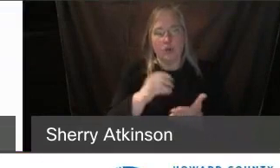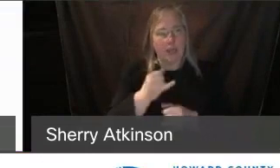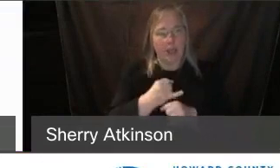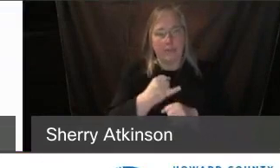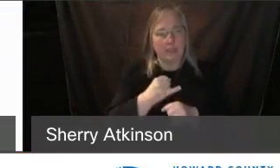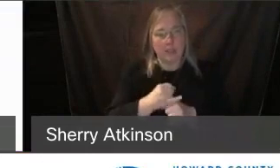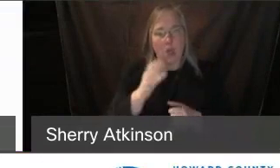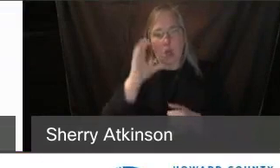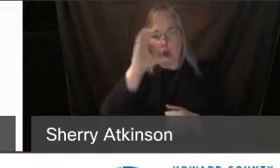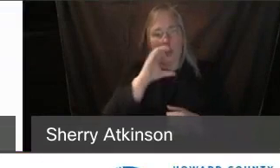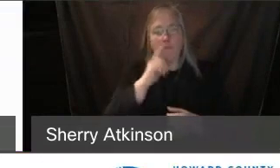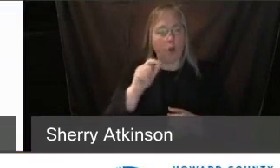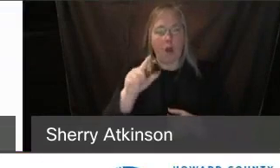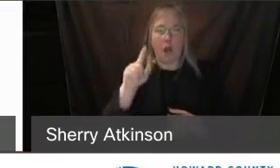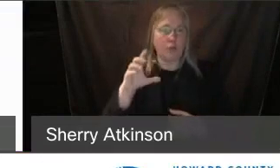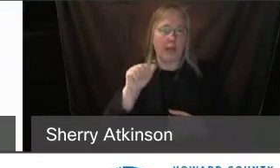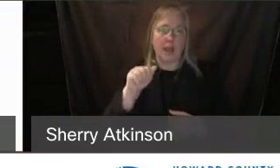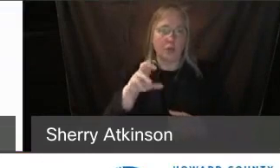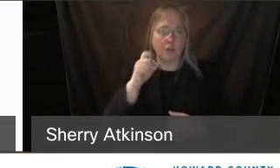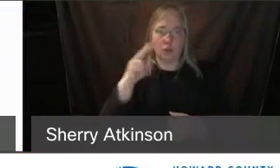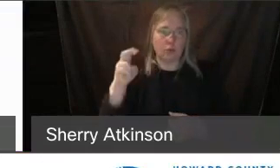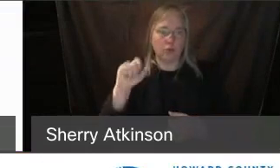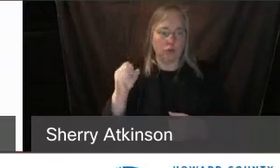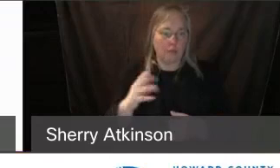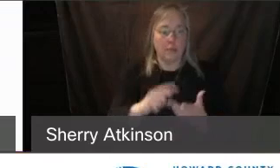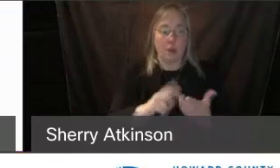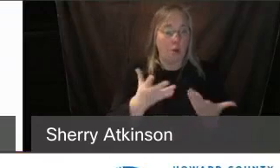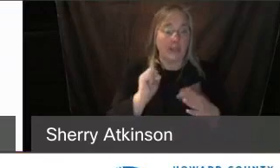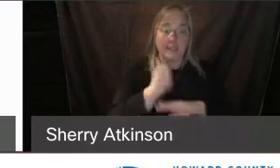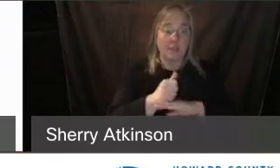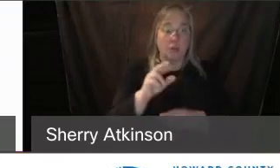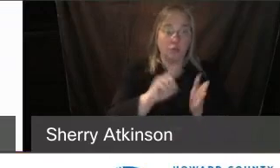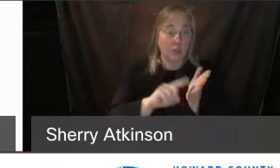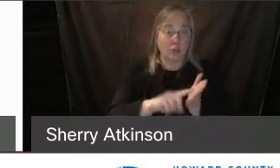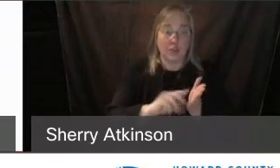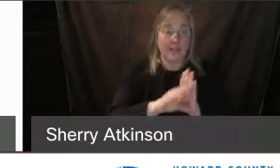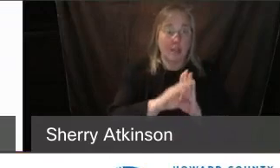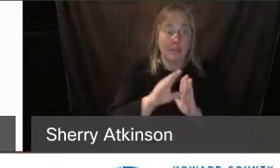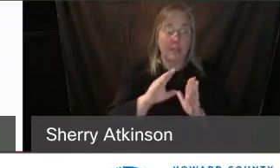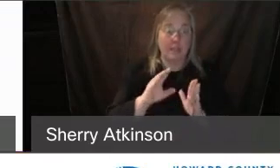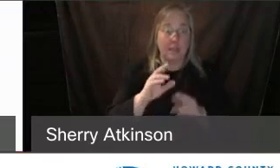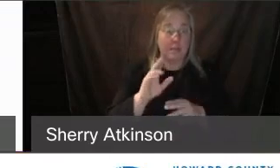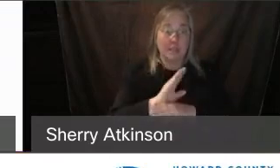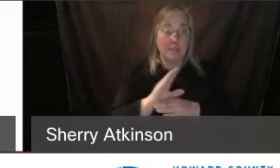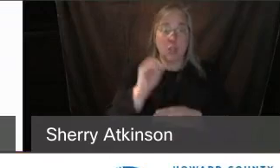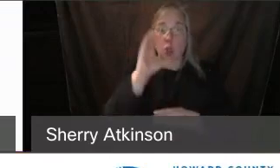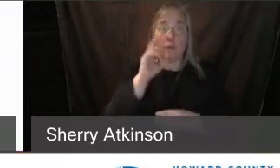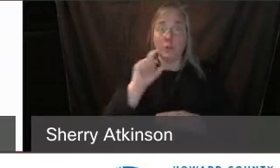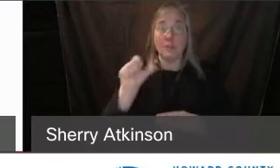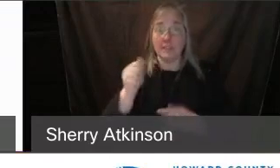for 200 jobs. We have an existing research and development business looking for 10 to 15 acres. And